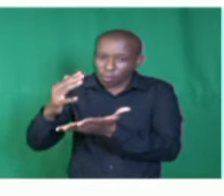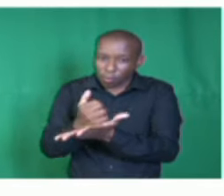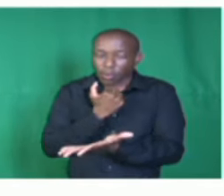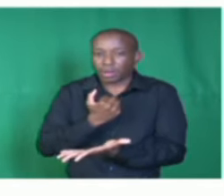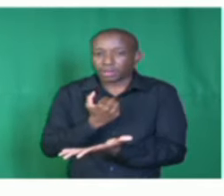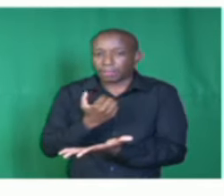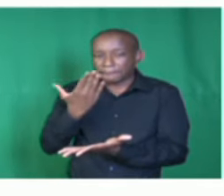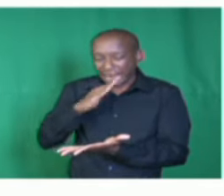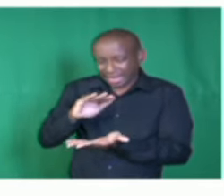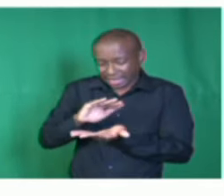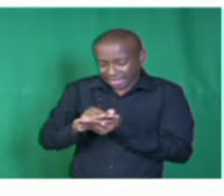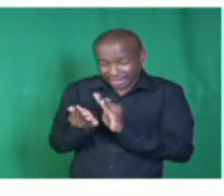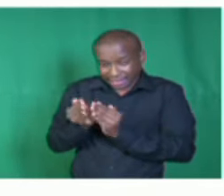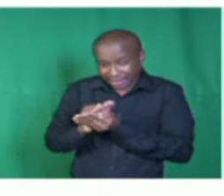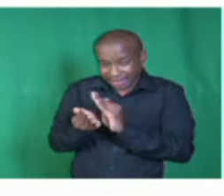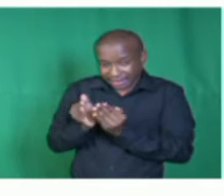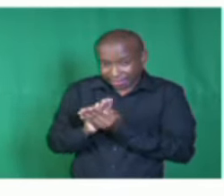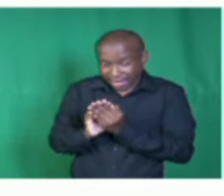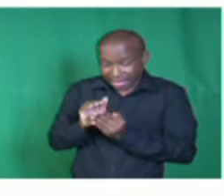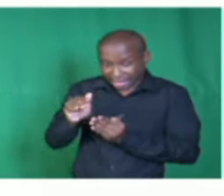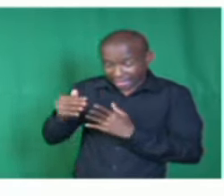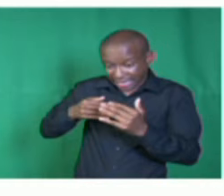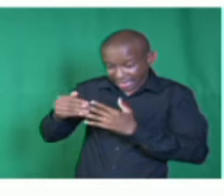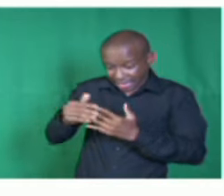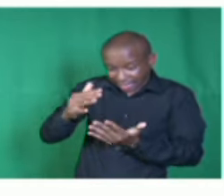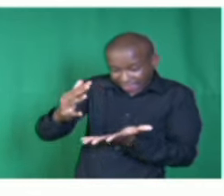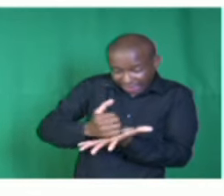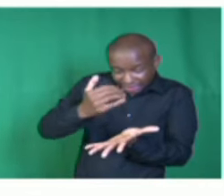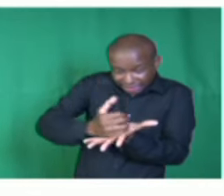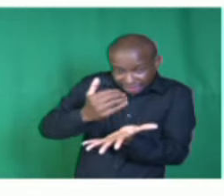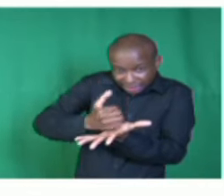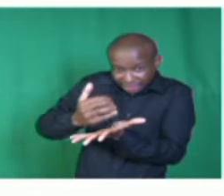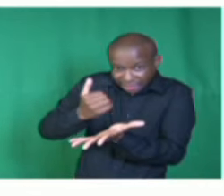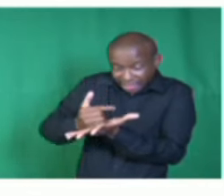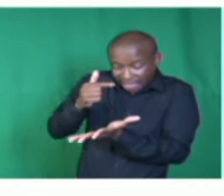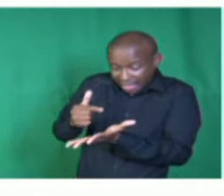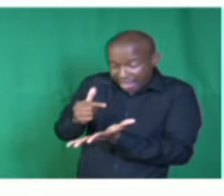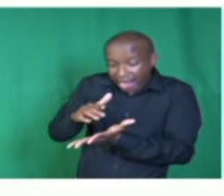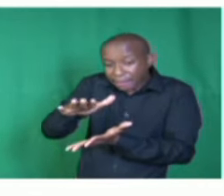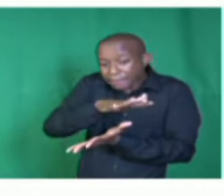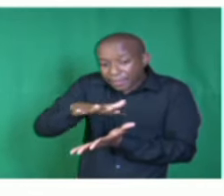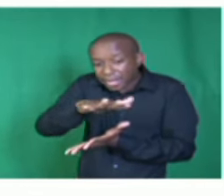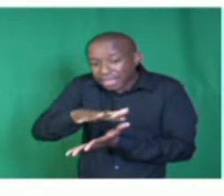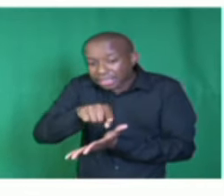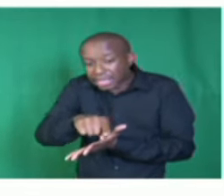a the products out of the raw materials in the fertile lands, in the fertile